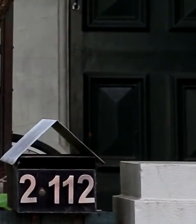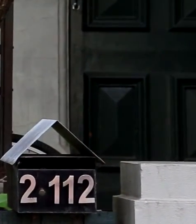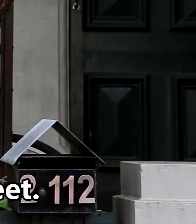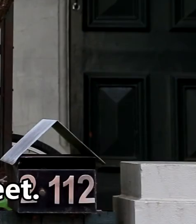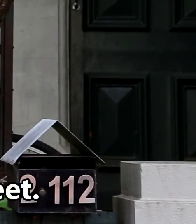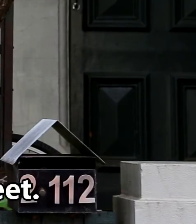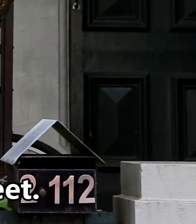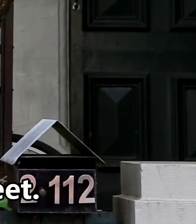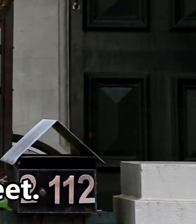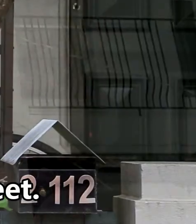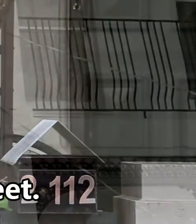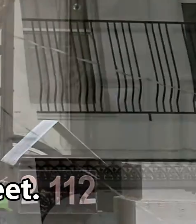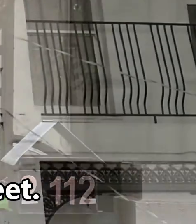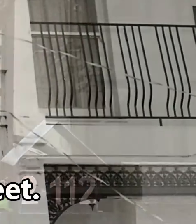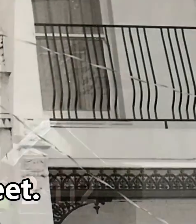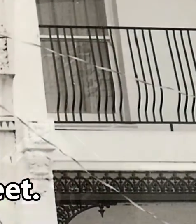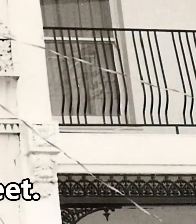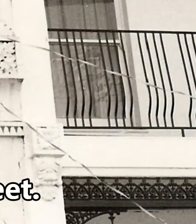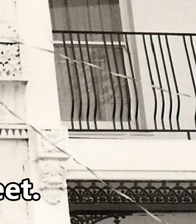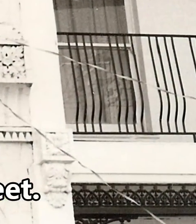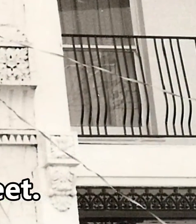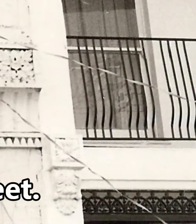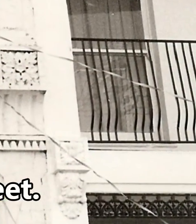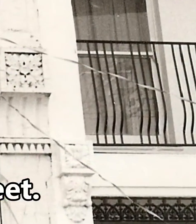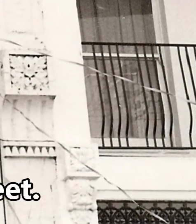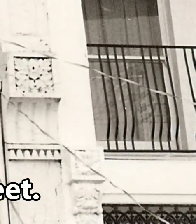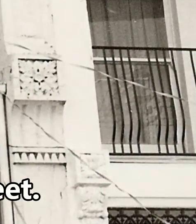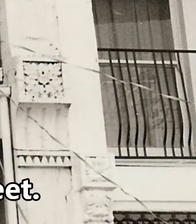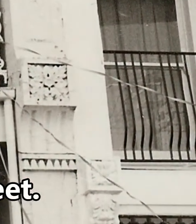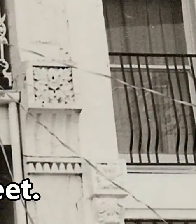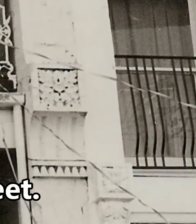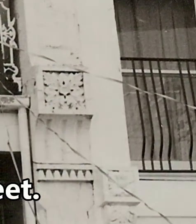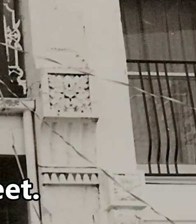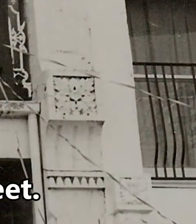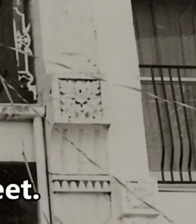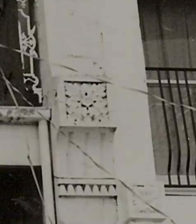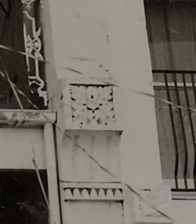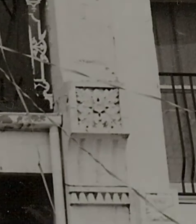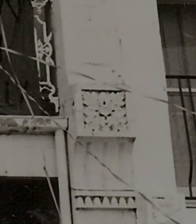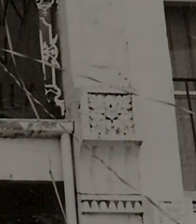especially in particular the one at Drummond Street.